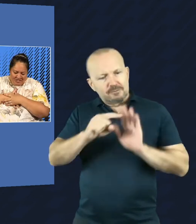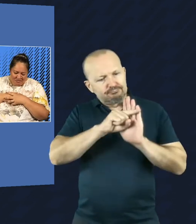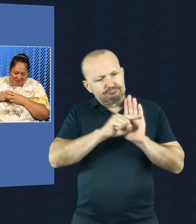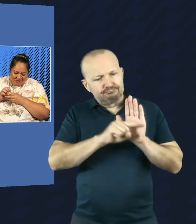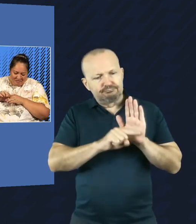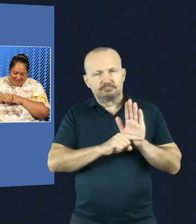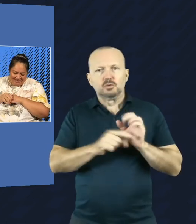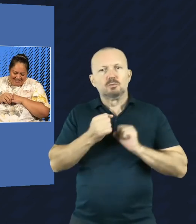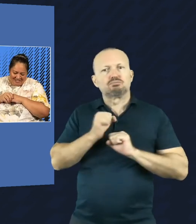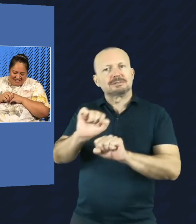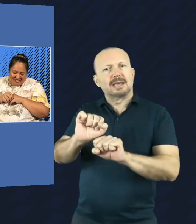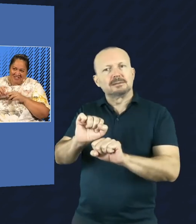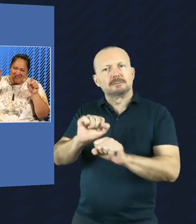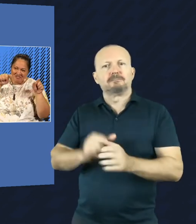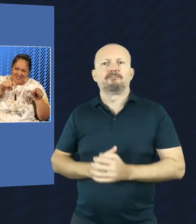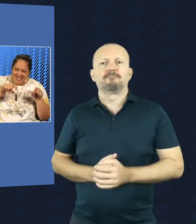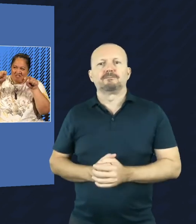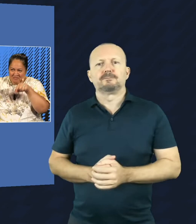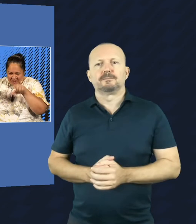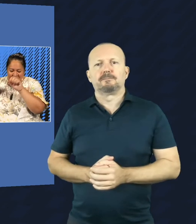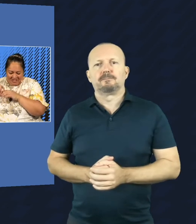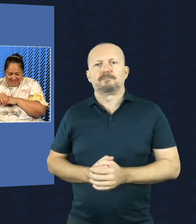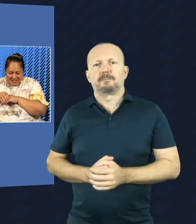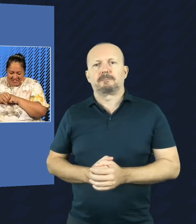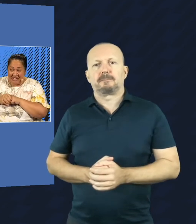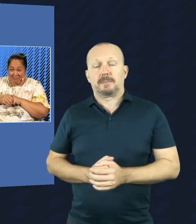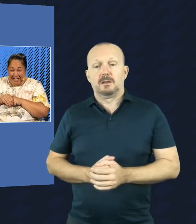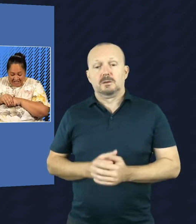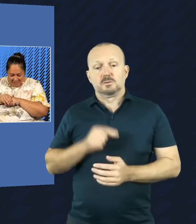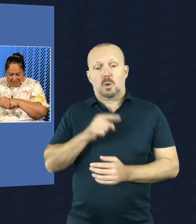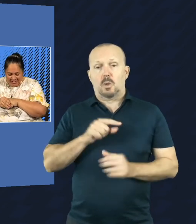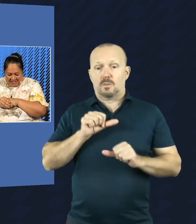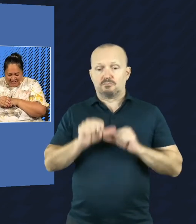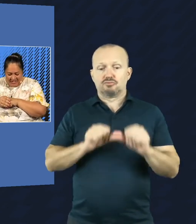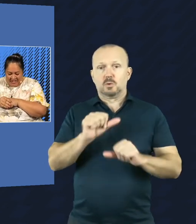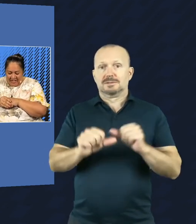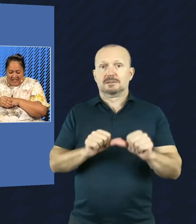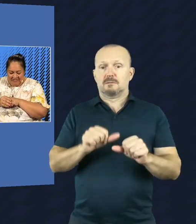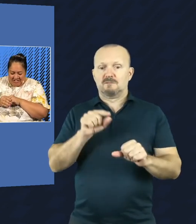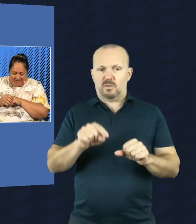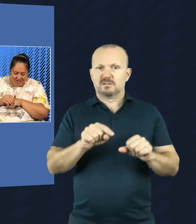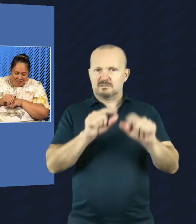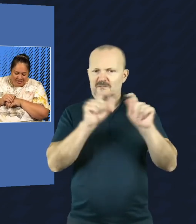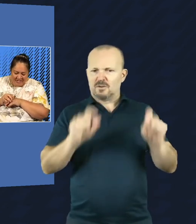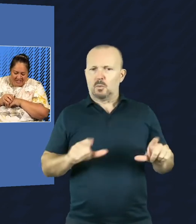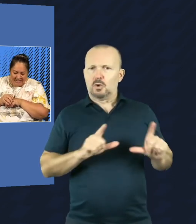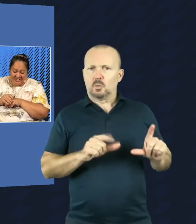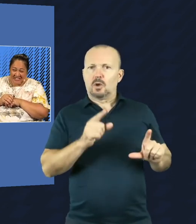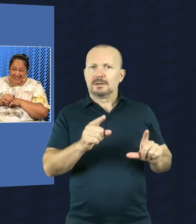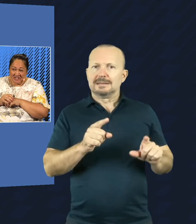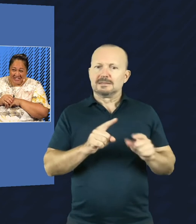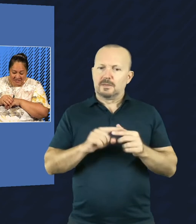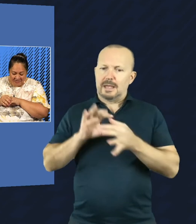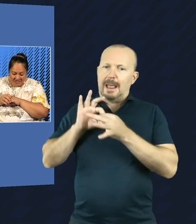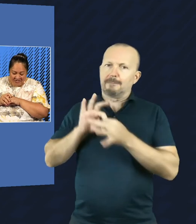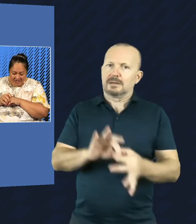The process I'm talking about that this framework applies to is the application process, and researchers wanting the data